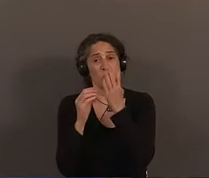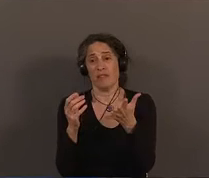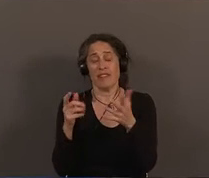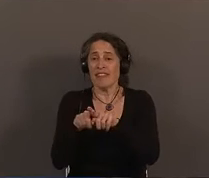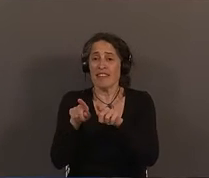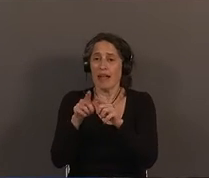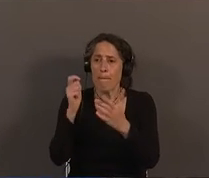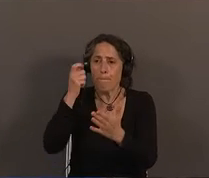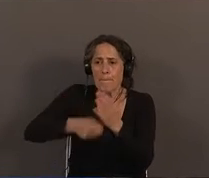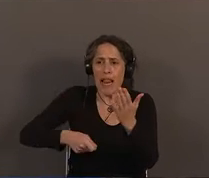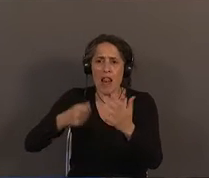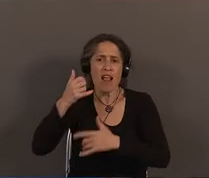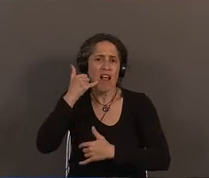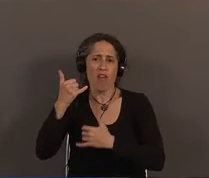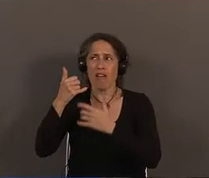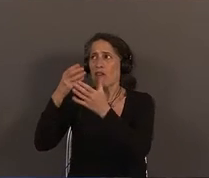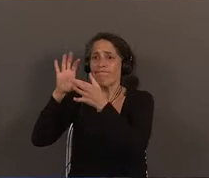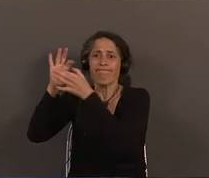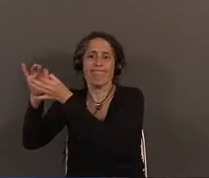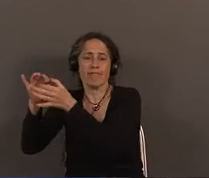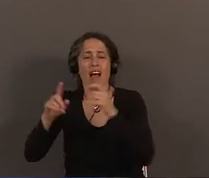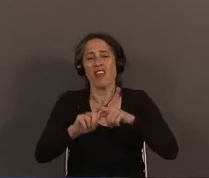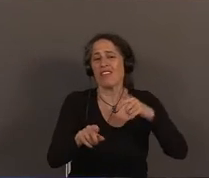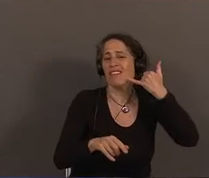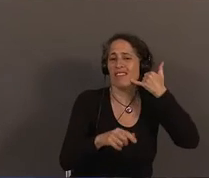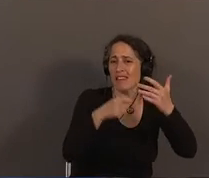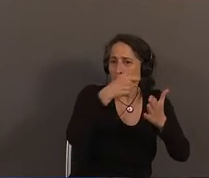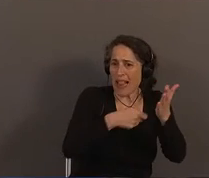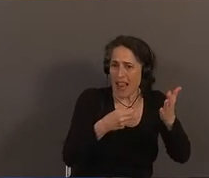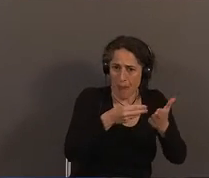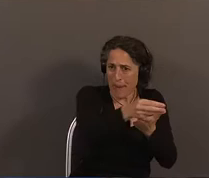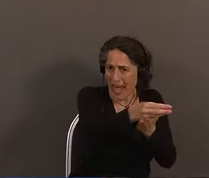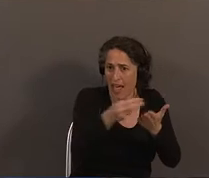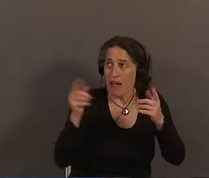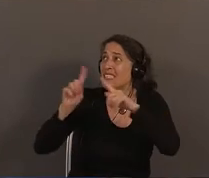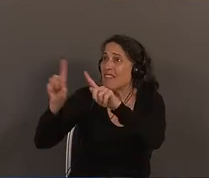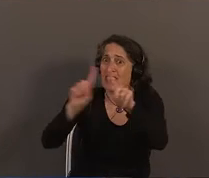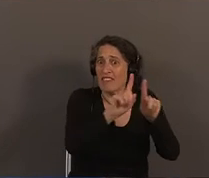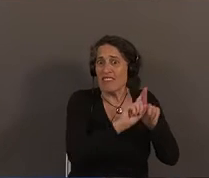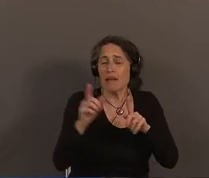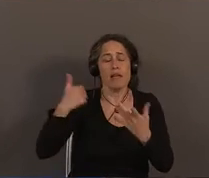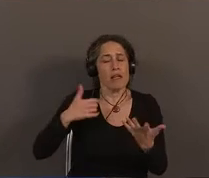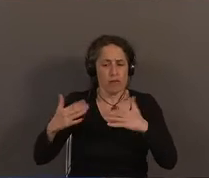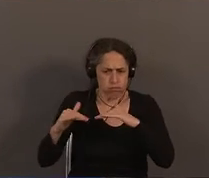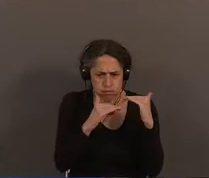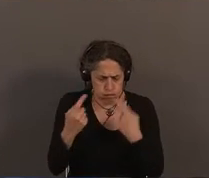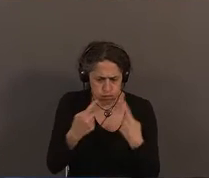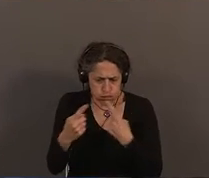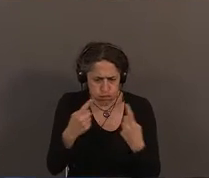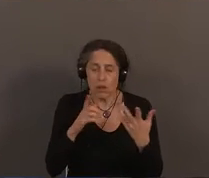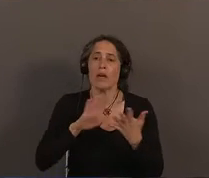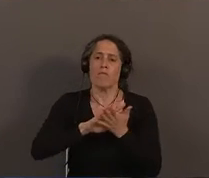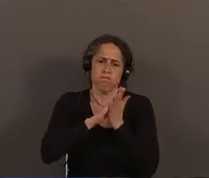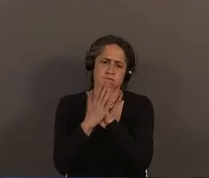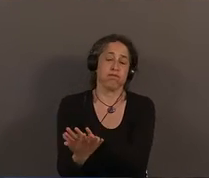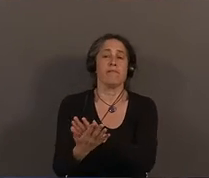cup of tea. It's complicated, and everyone really took this very, very seriously. So we have